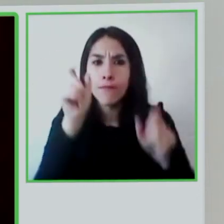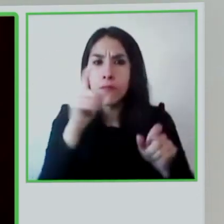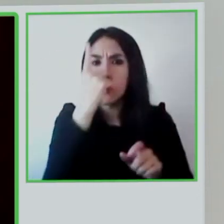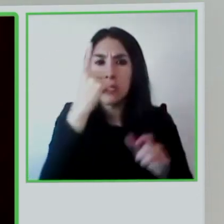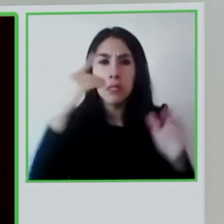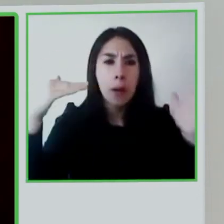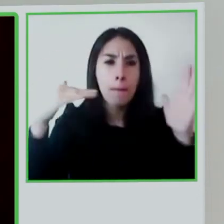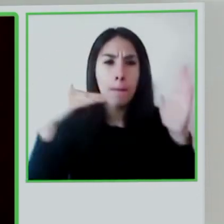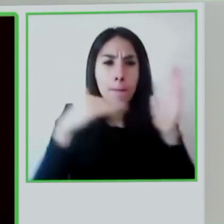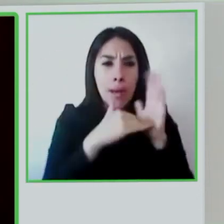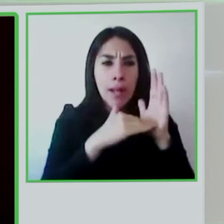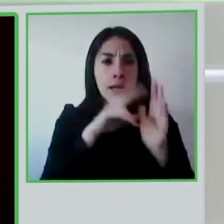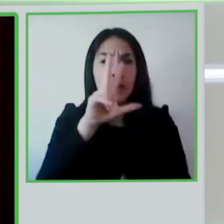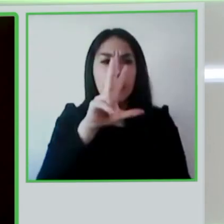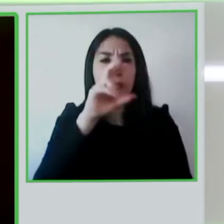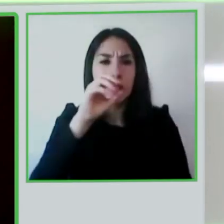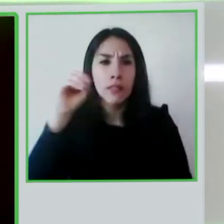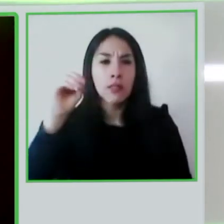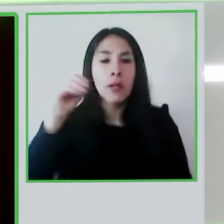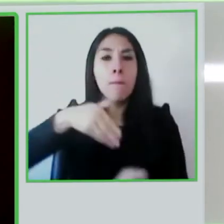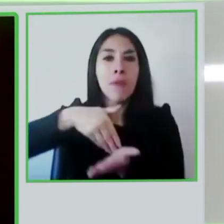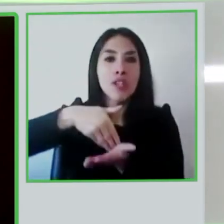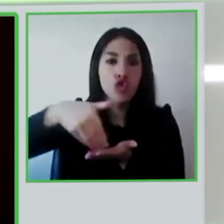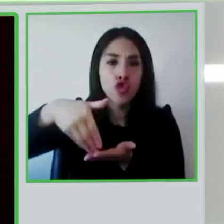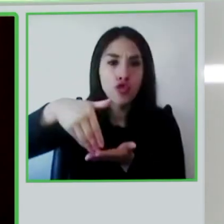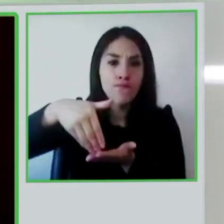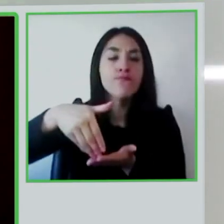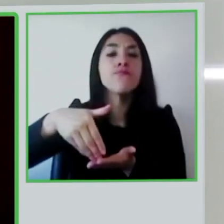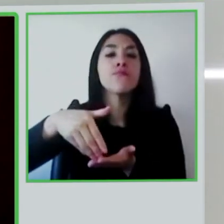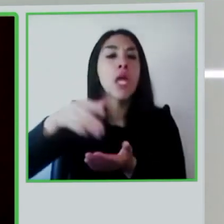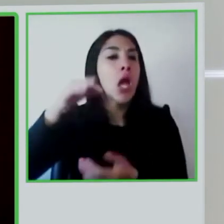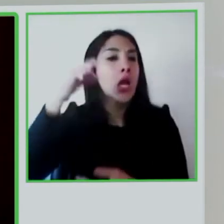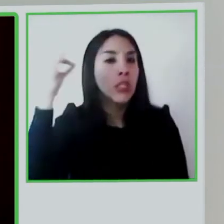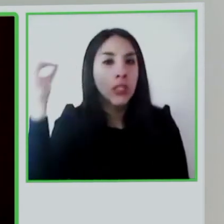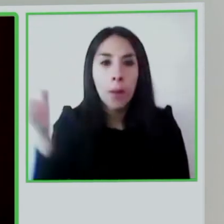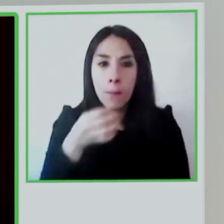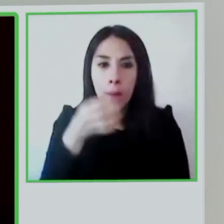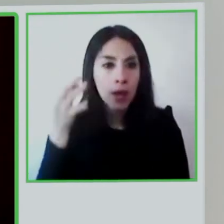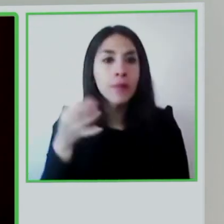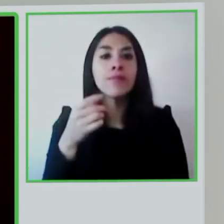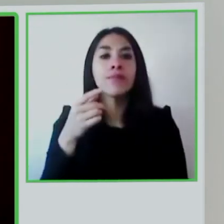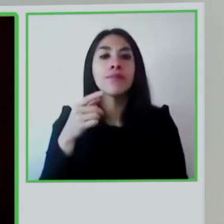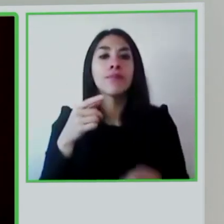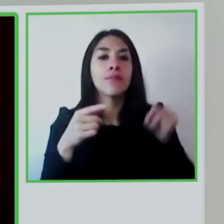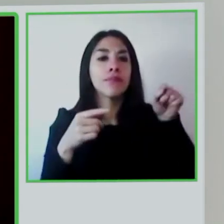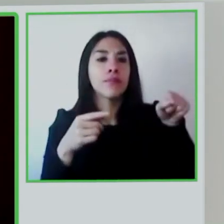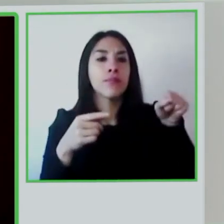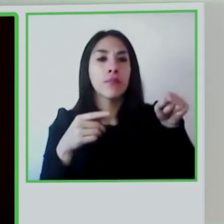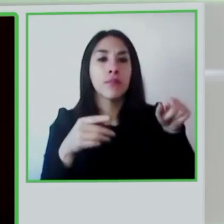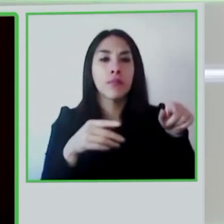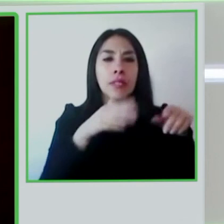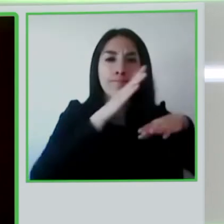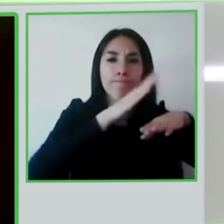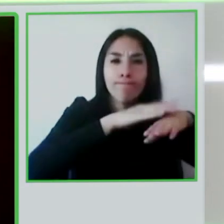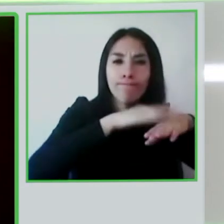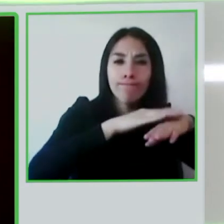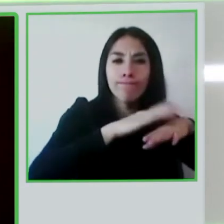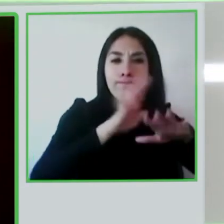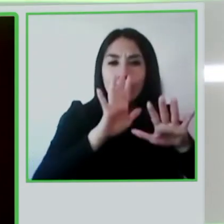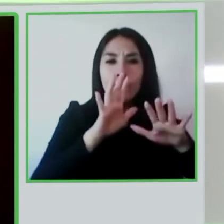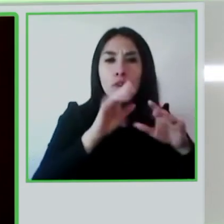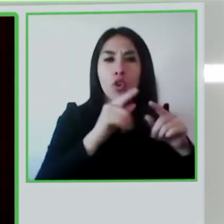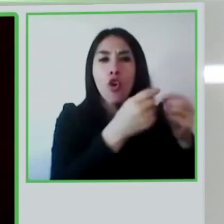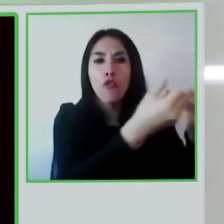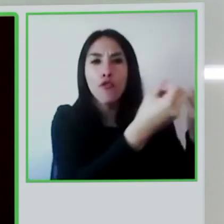100 millions. They're always smiling. They're always available. This is a generalized message. But what we do not